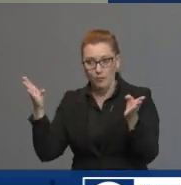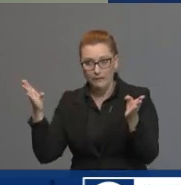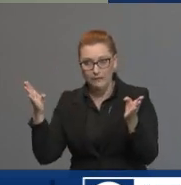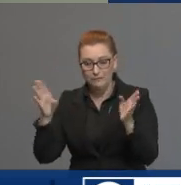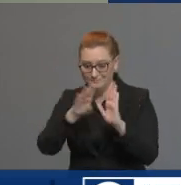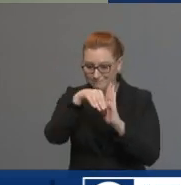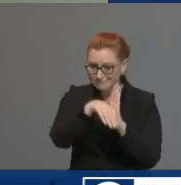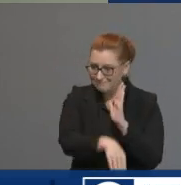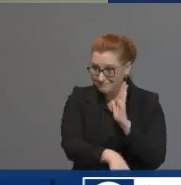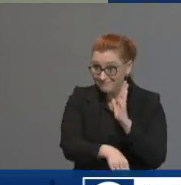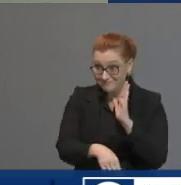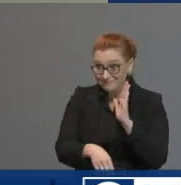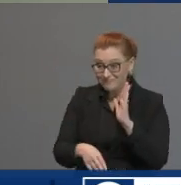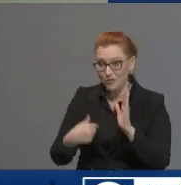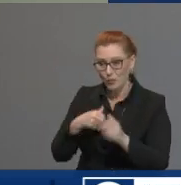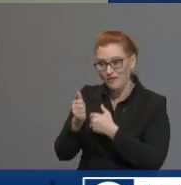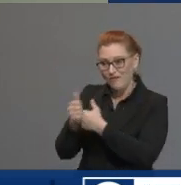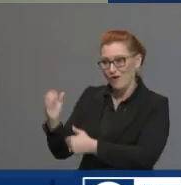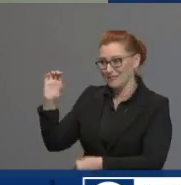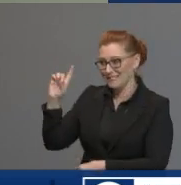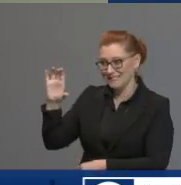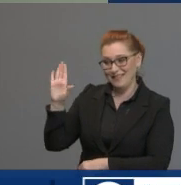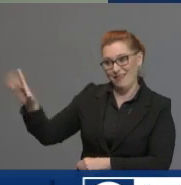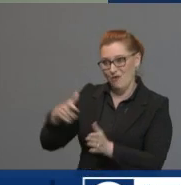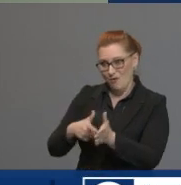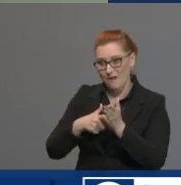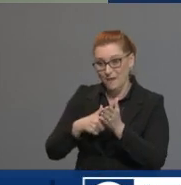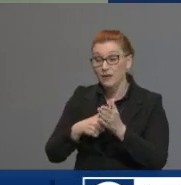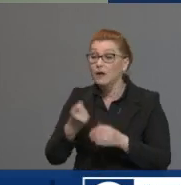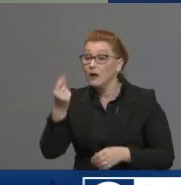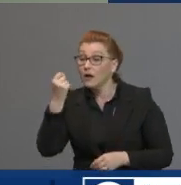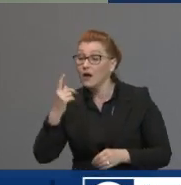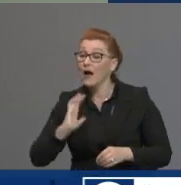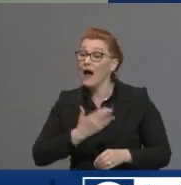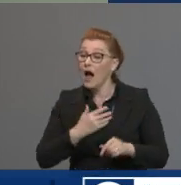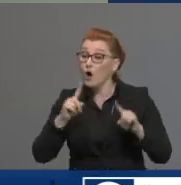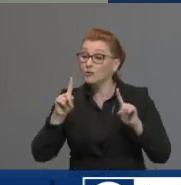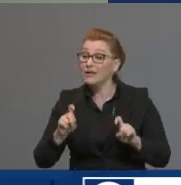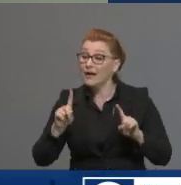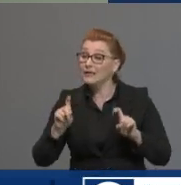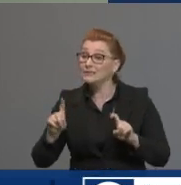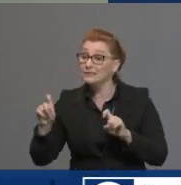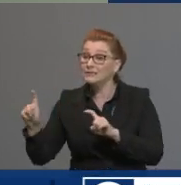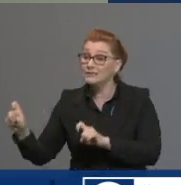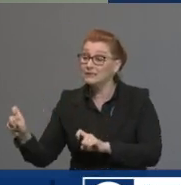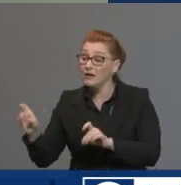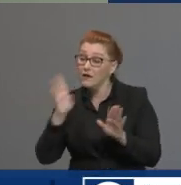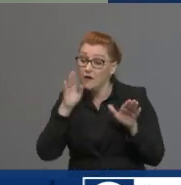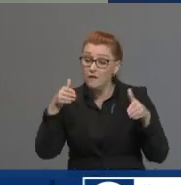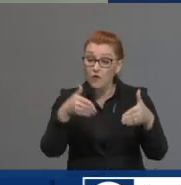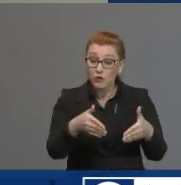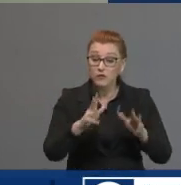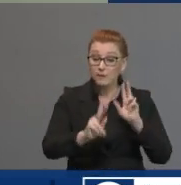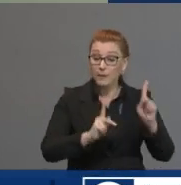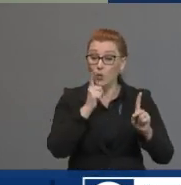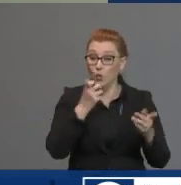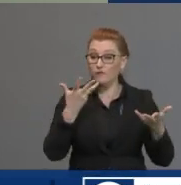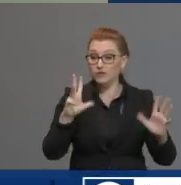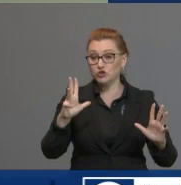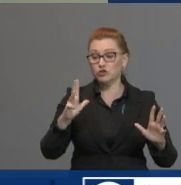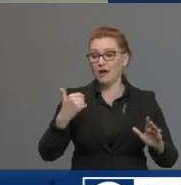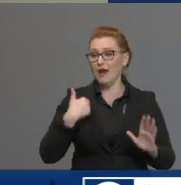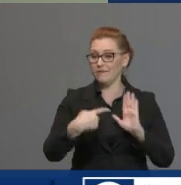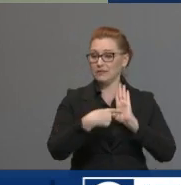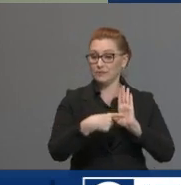It also makes sense that our testing has been 100% prioritized on people that were